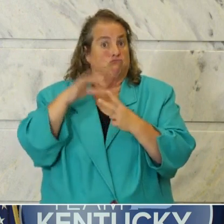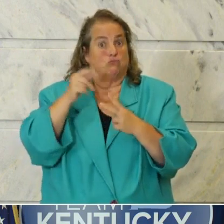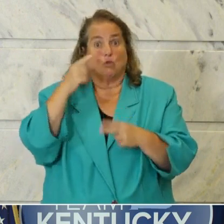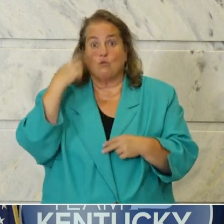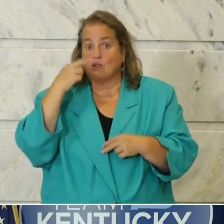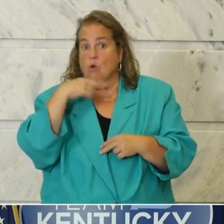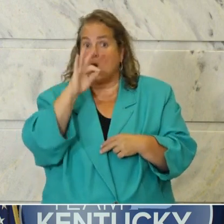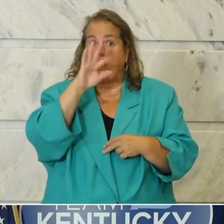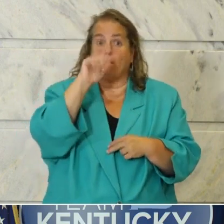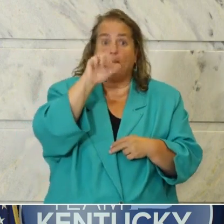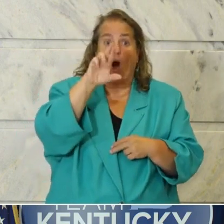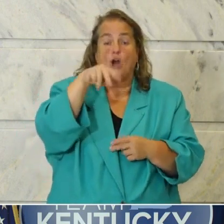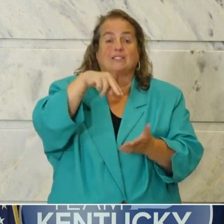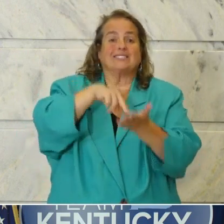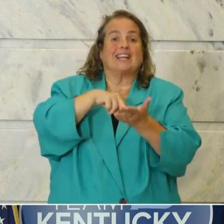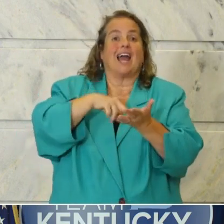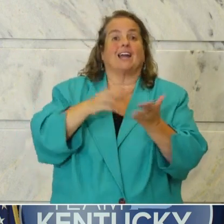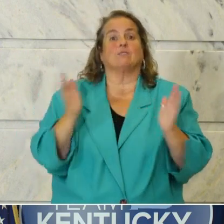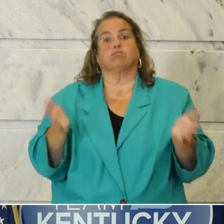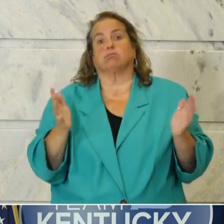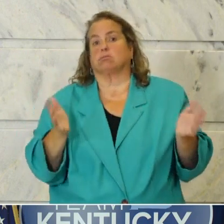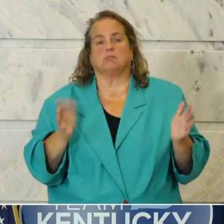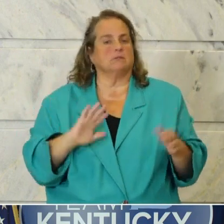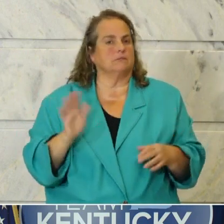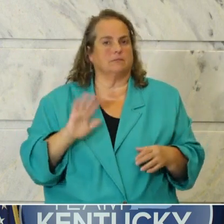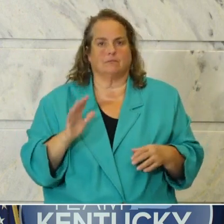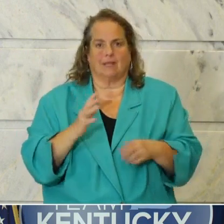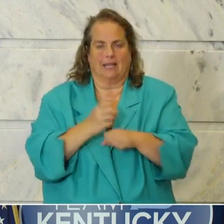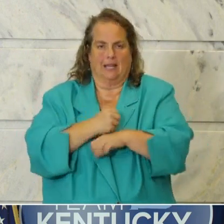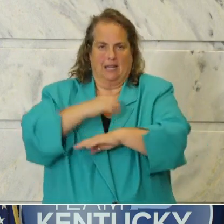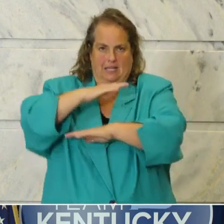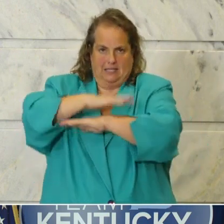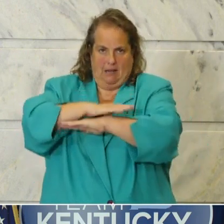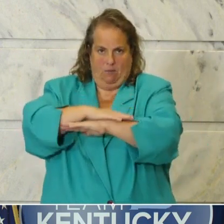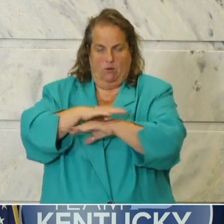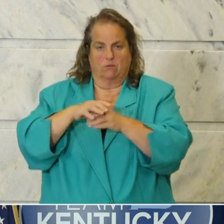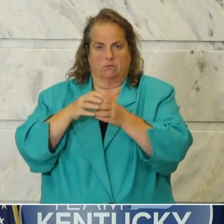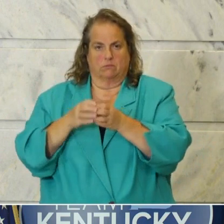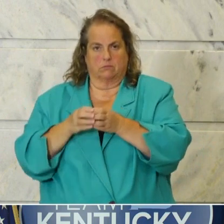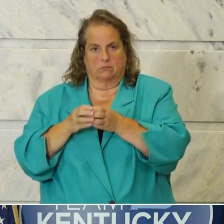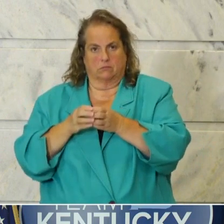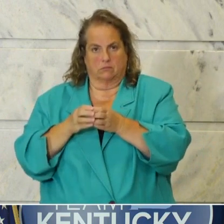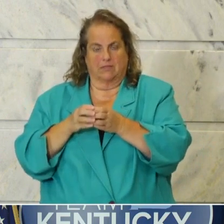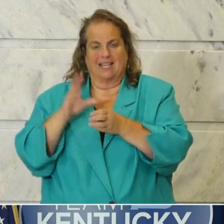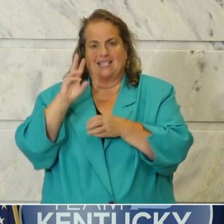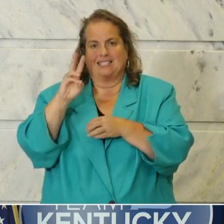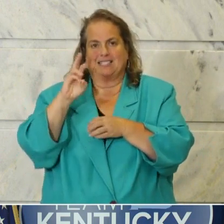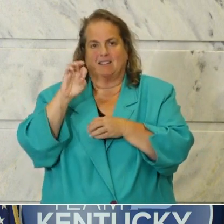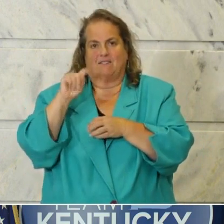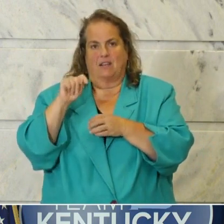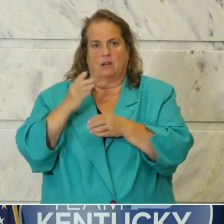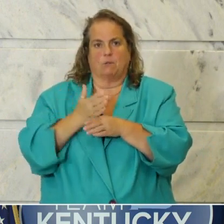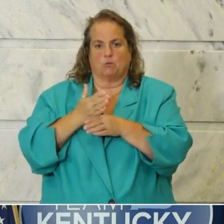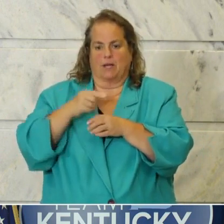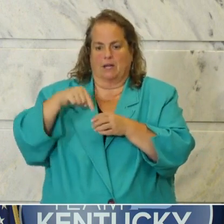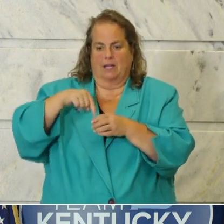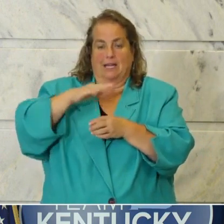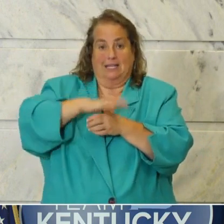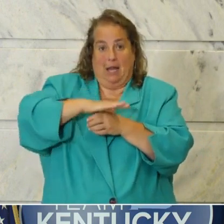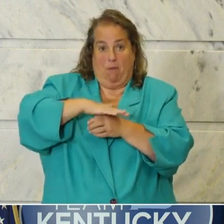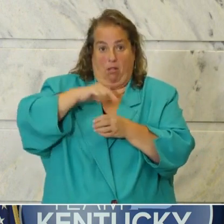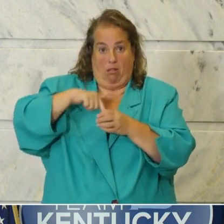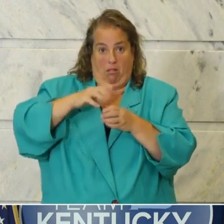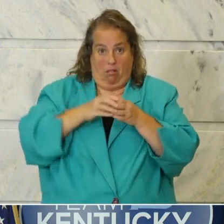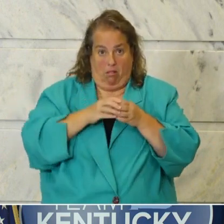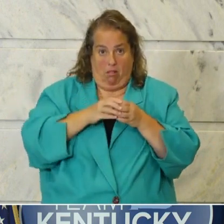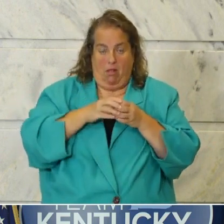bar. You should be at a table with your group or your household, and there should be 6 feet of space in between each of those